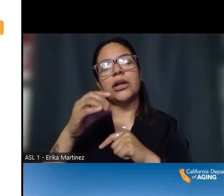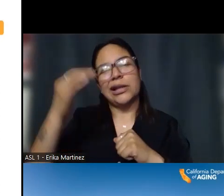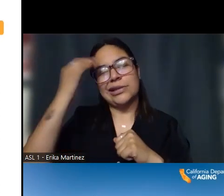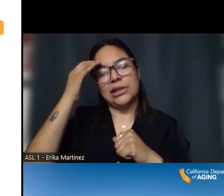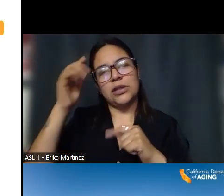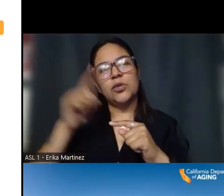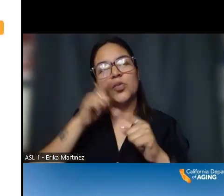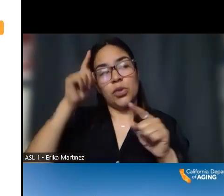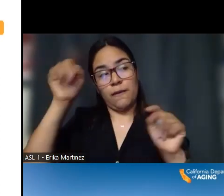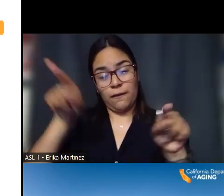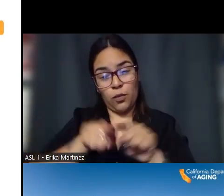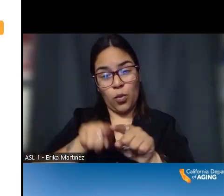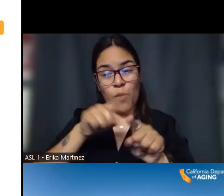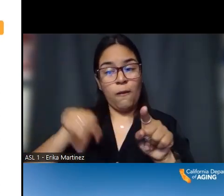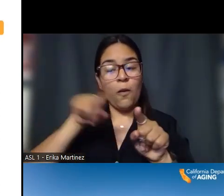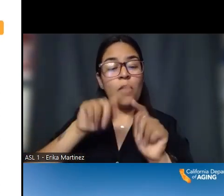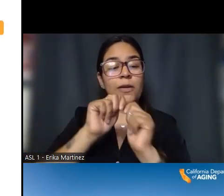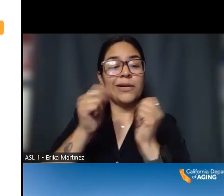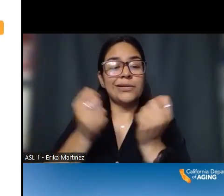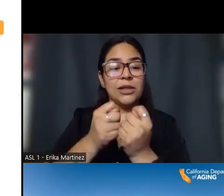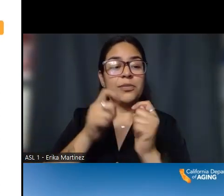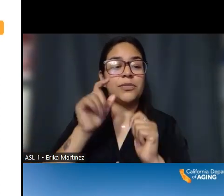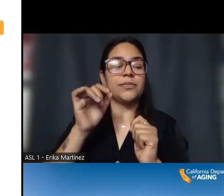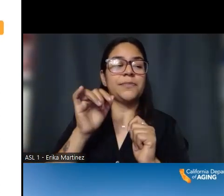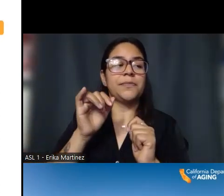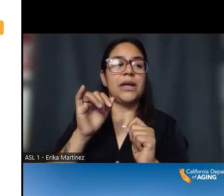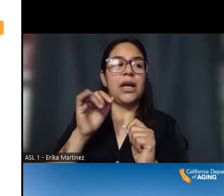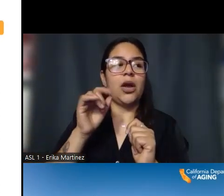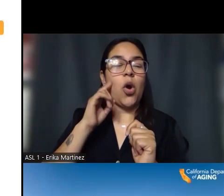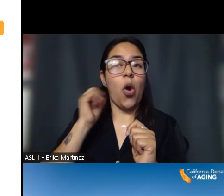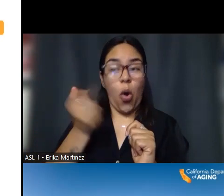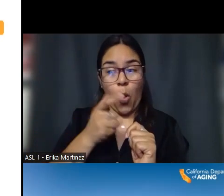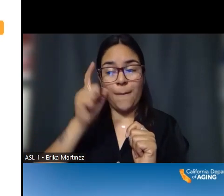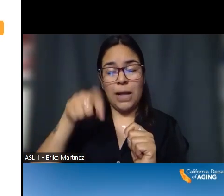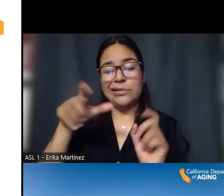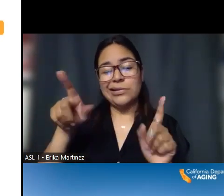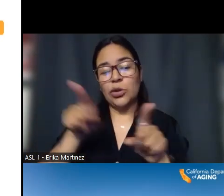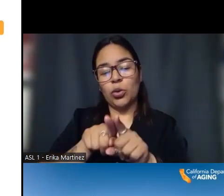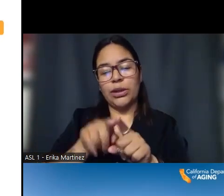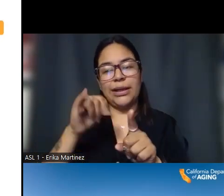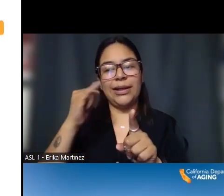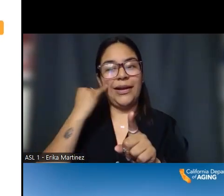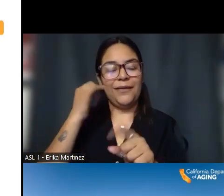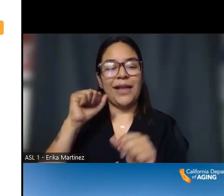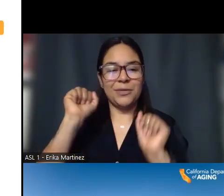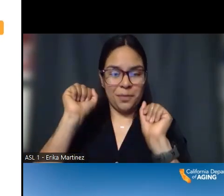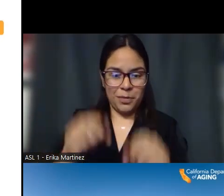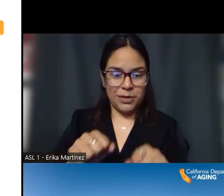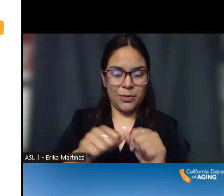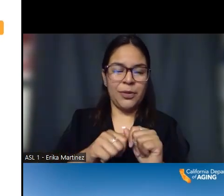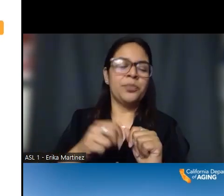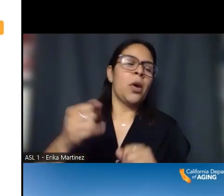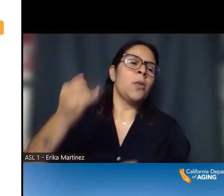achieved in the interdisciplinary team process in order for the intervention to occur. So if the public patient representative